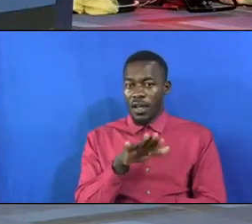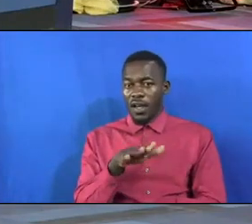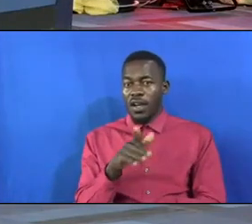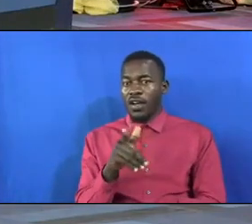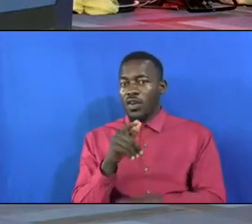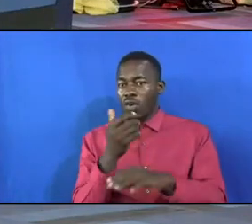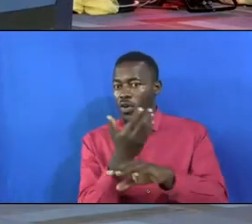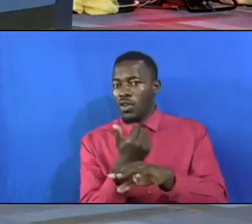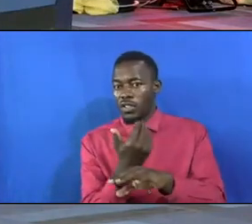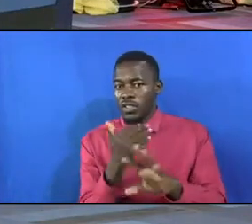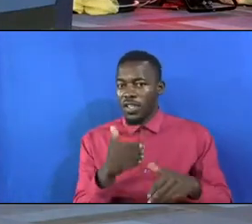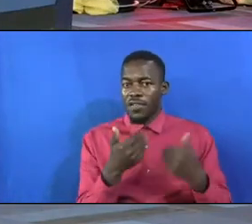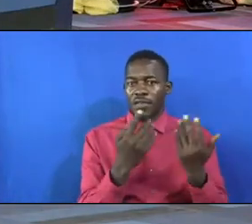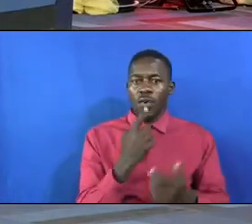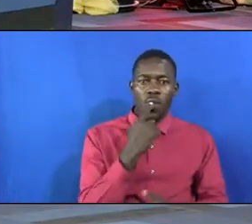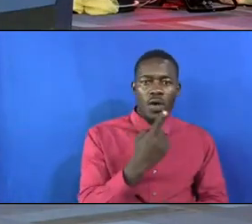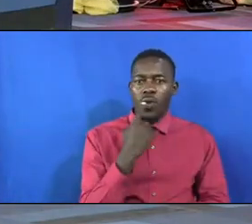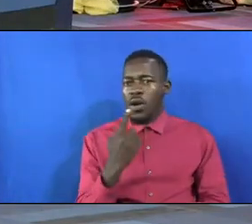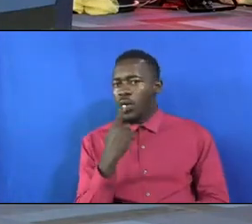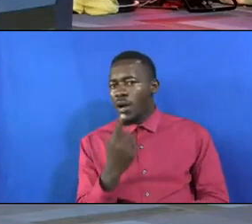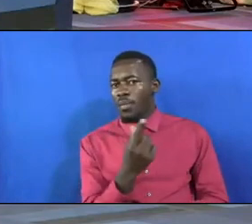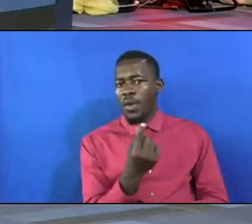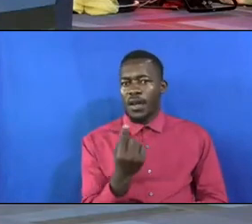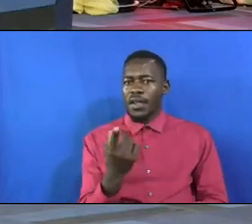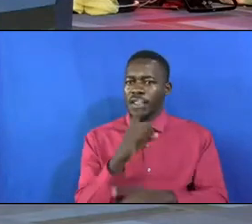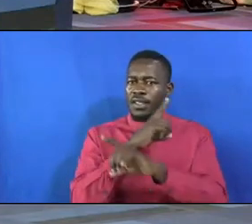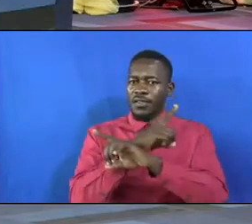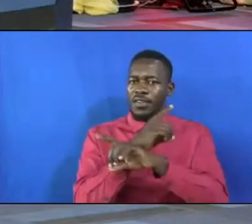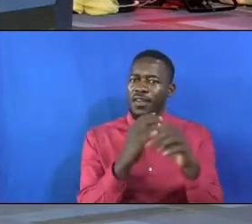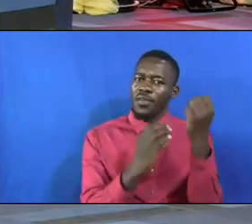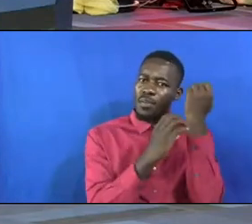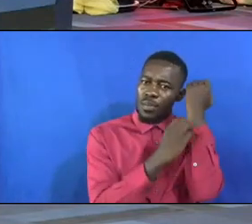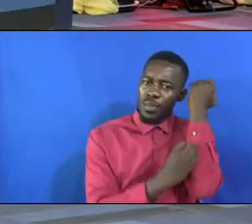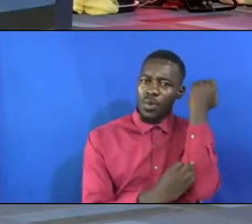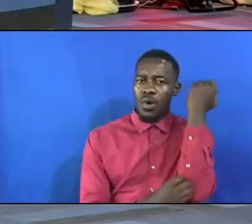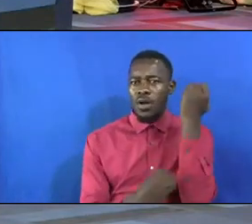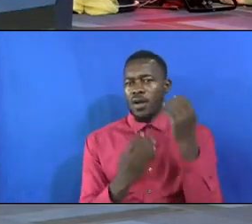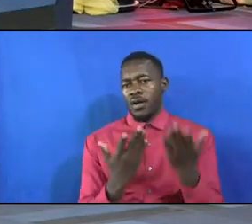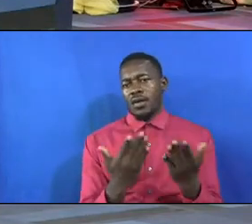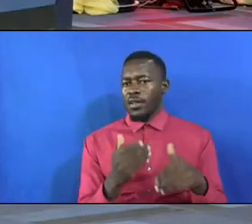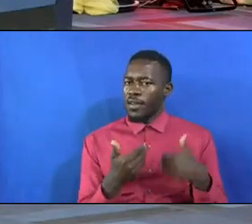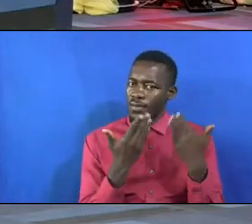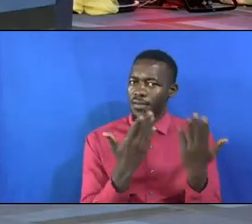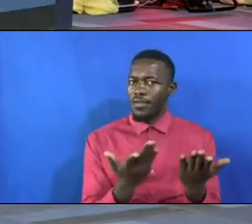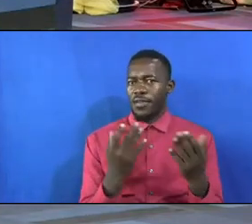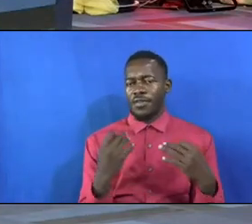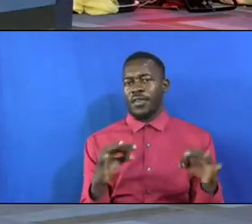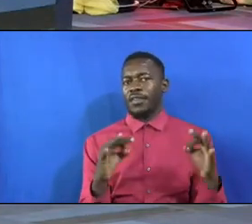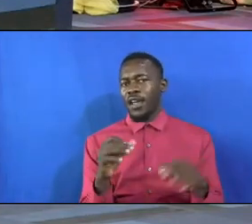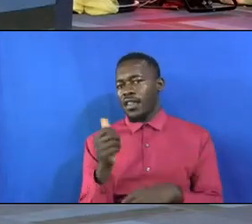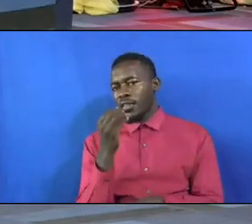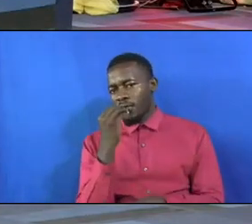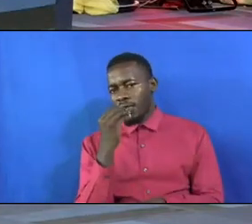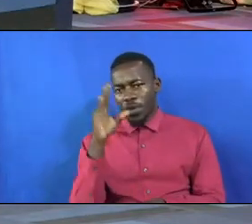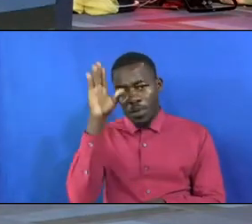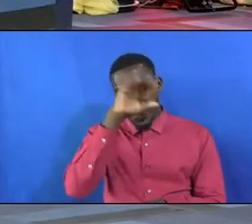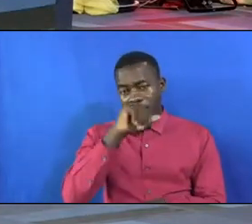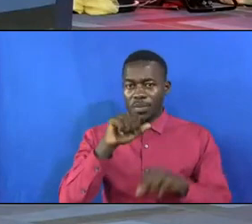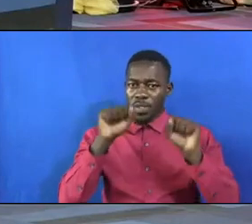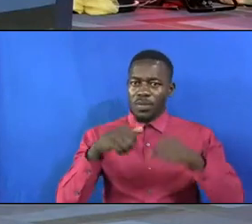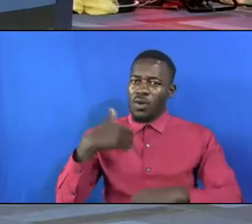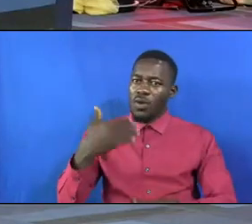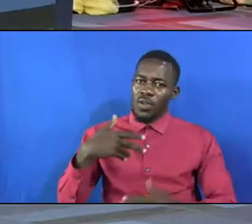give 100 shillings so that we can be able to defend those who are helpless, that do not have food. Let us stand